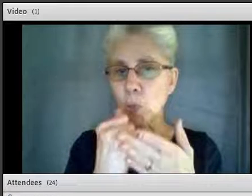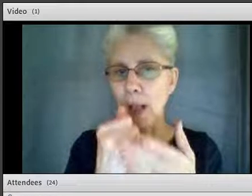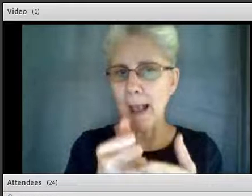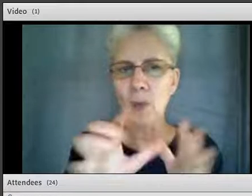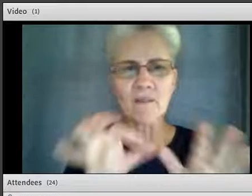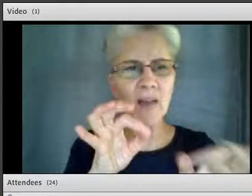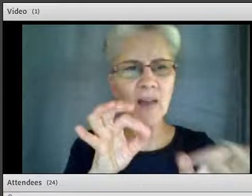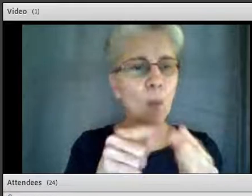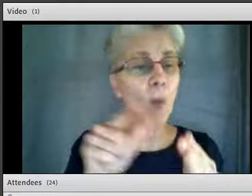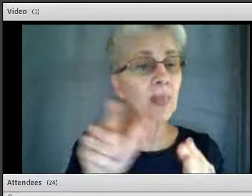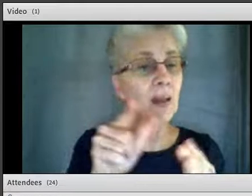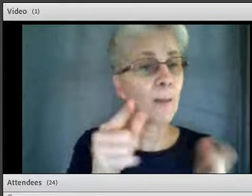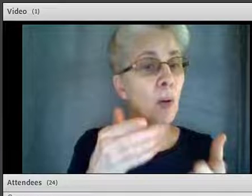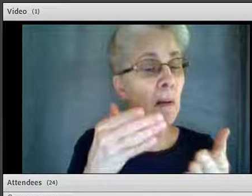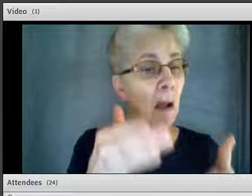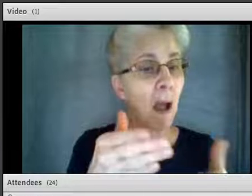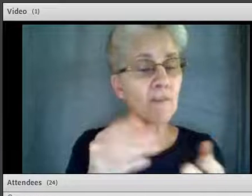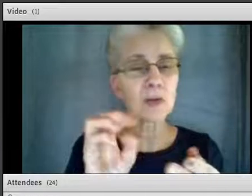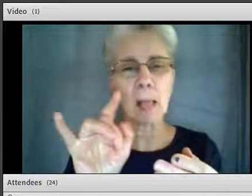library classes and programs.